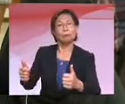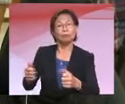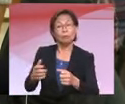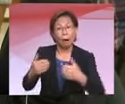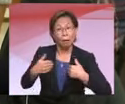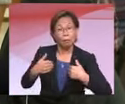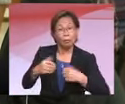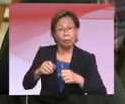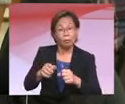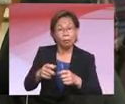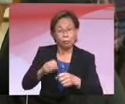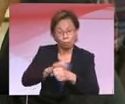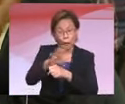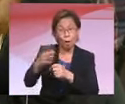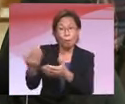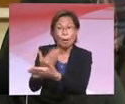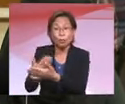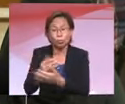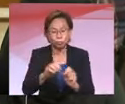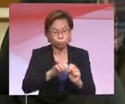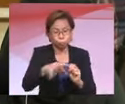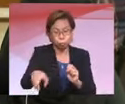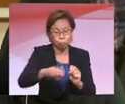And what will be the differences